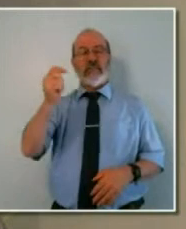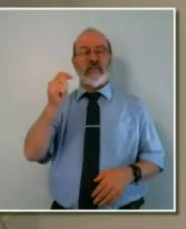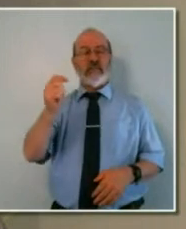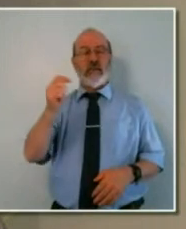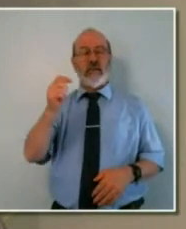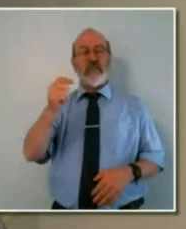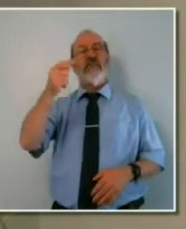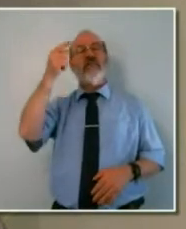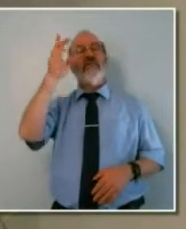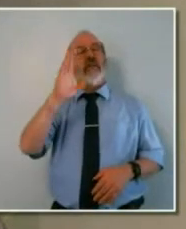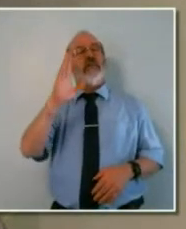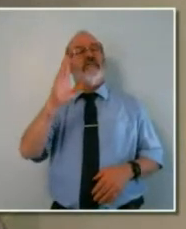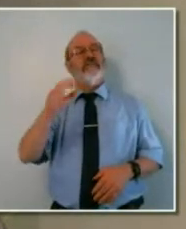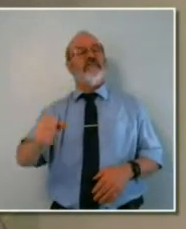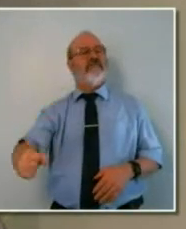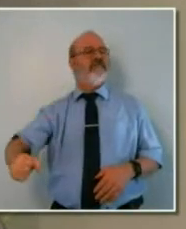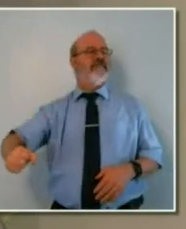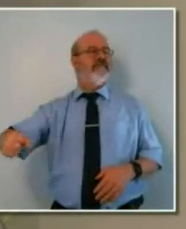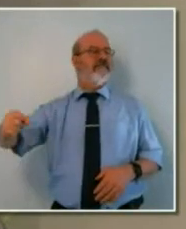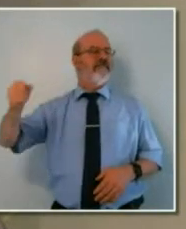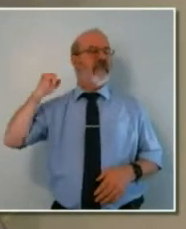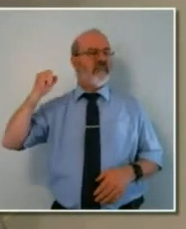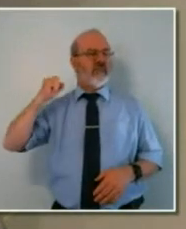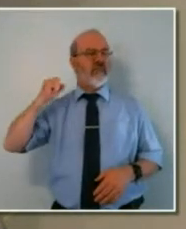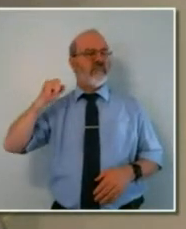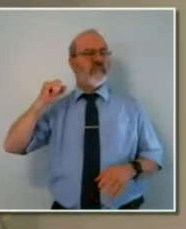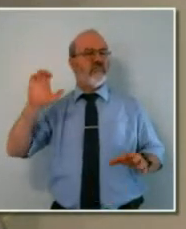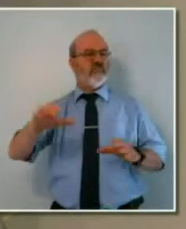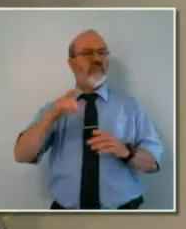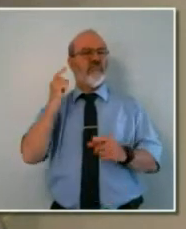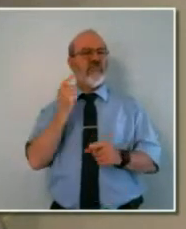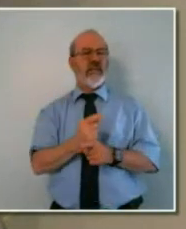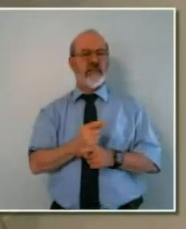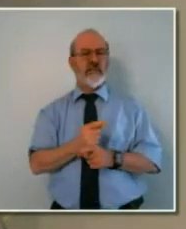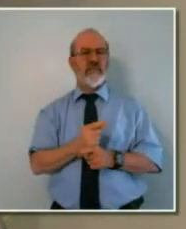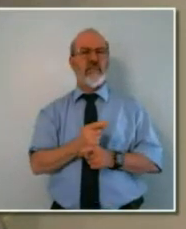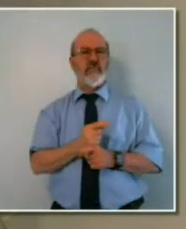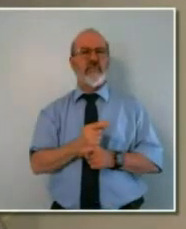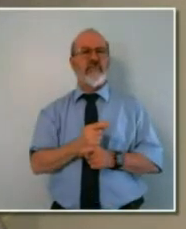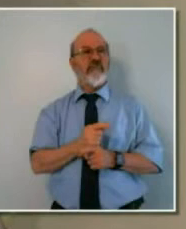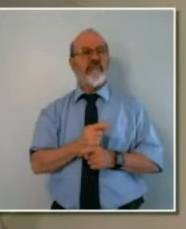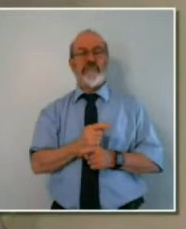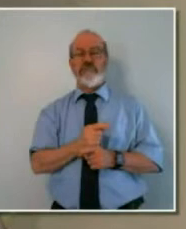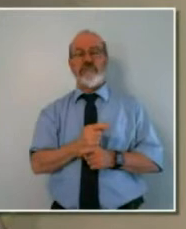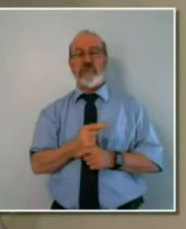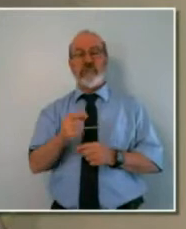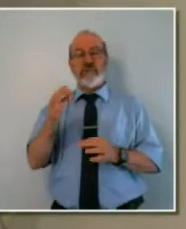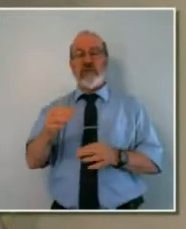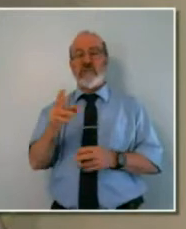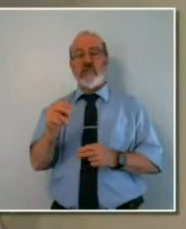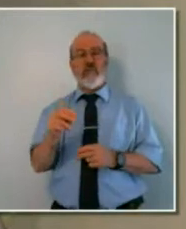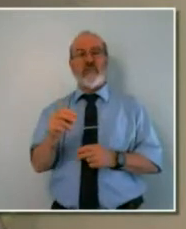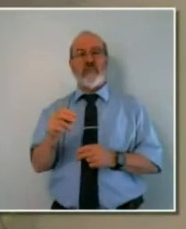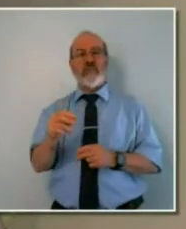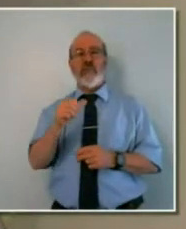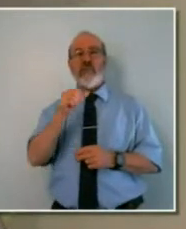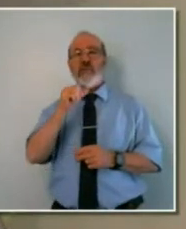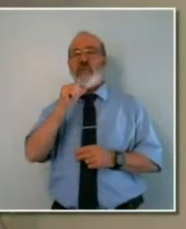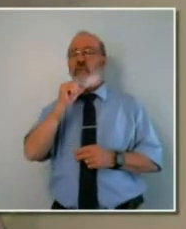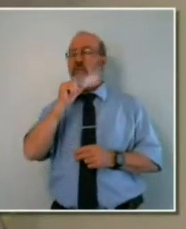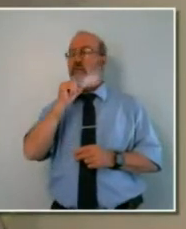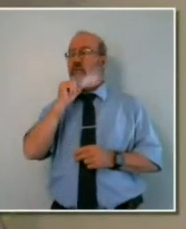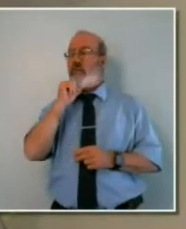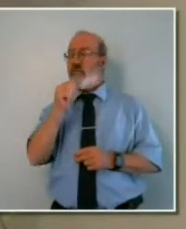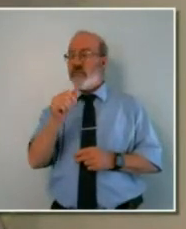God that they would not do what was right. They're just not going to do it. They will not frame their